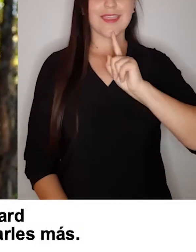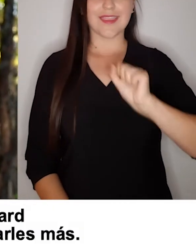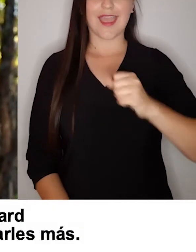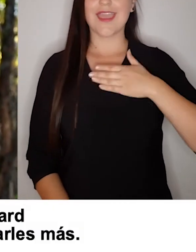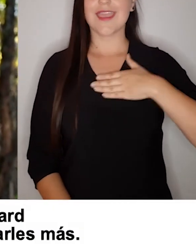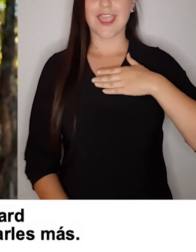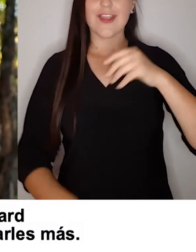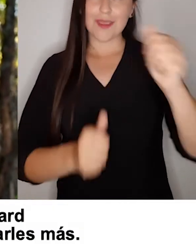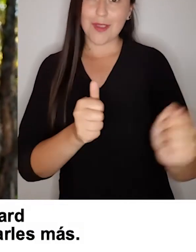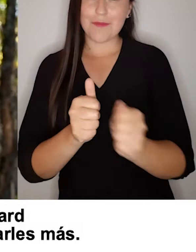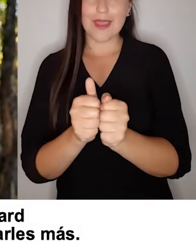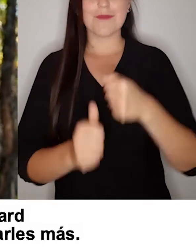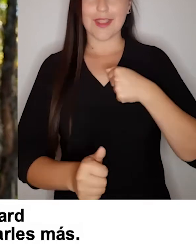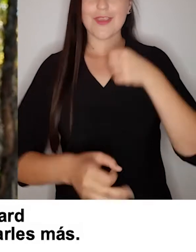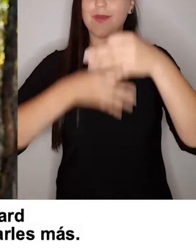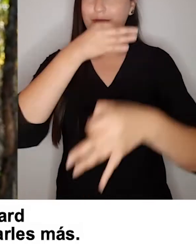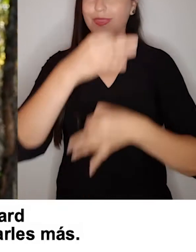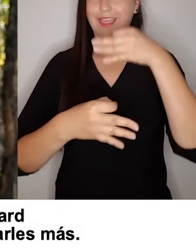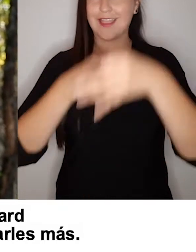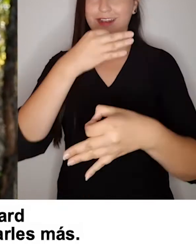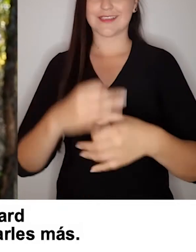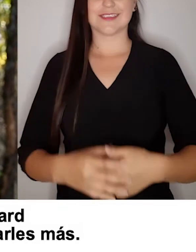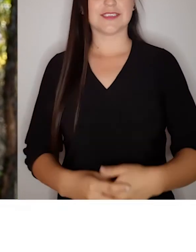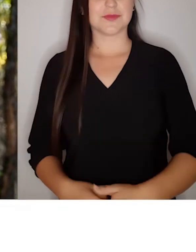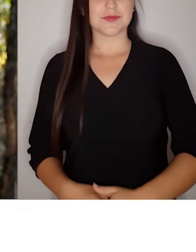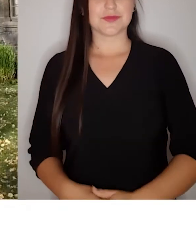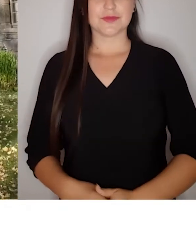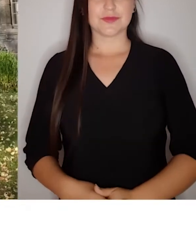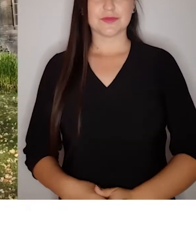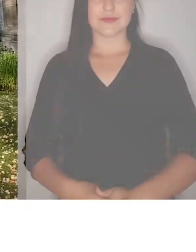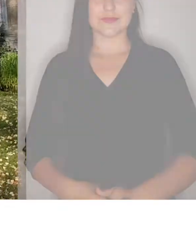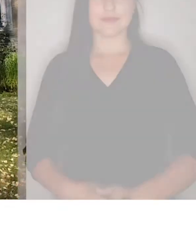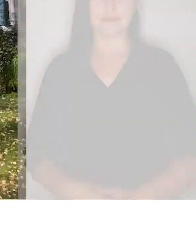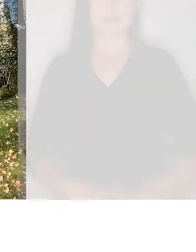Rapp-Ødegård, and I want you to come inside with me, and I'll tell you more.